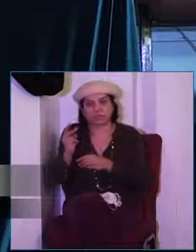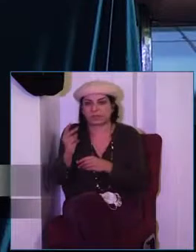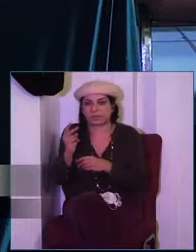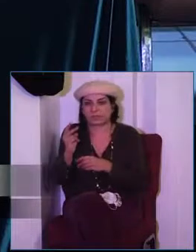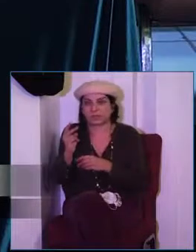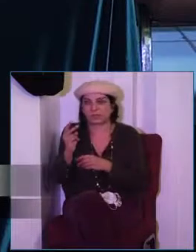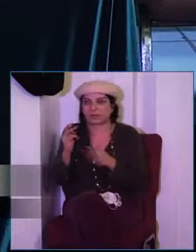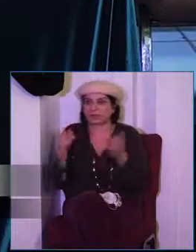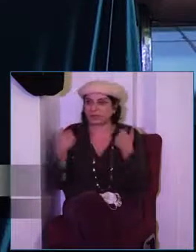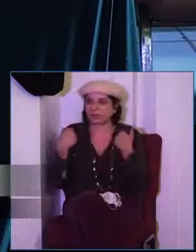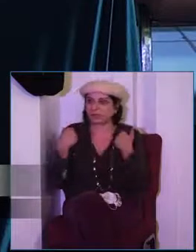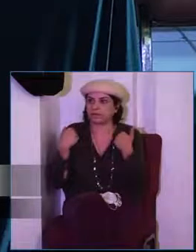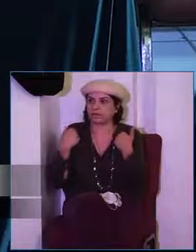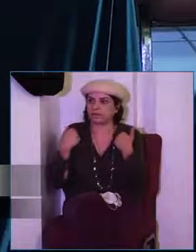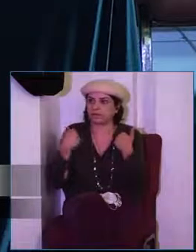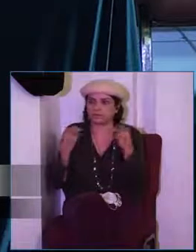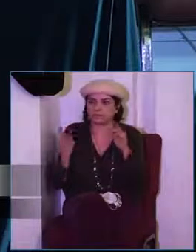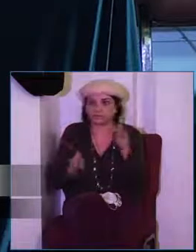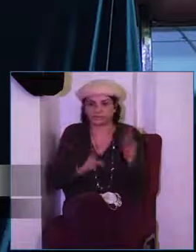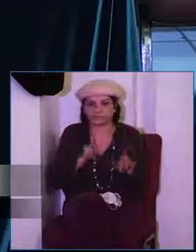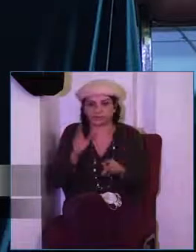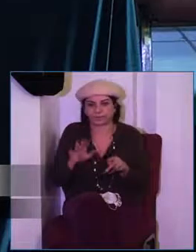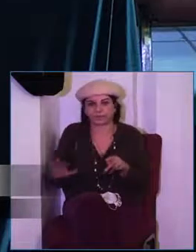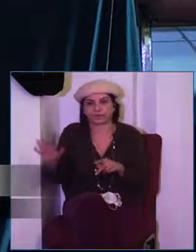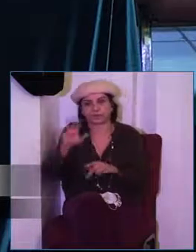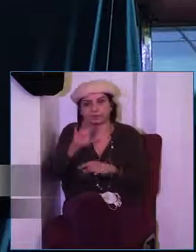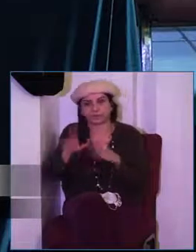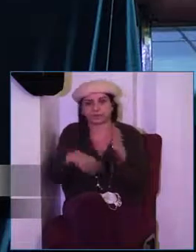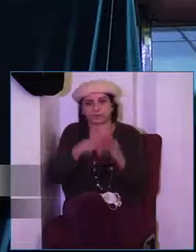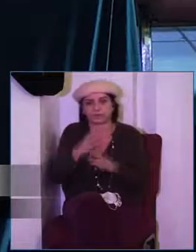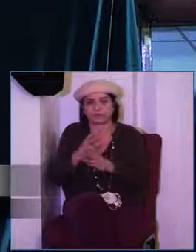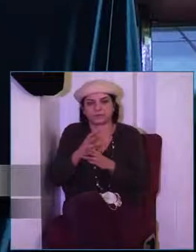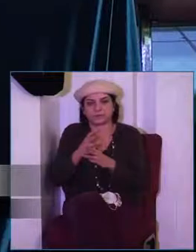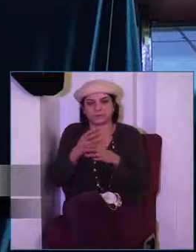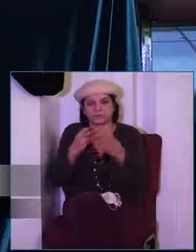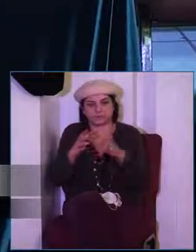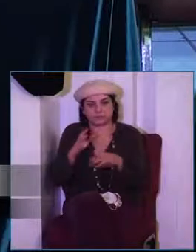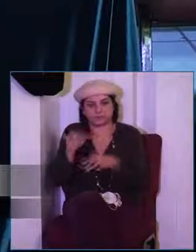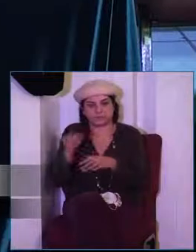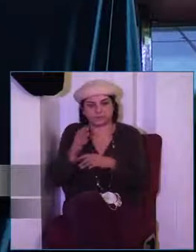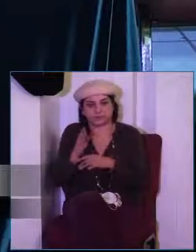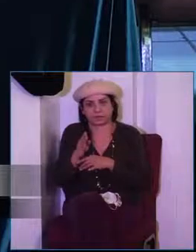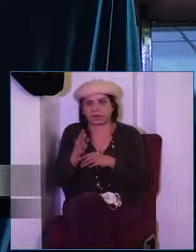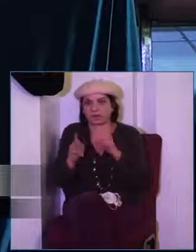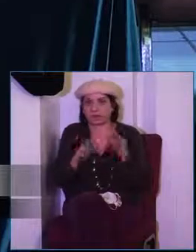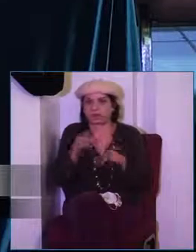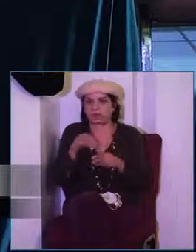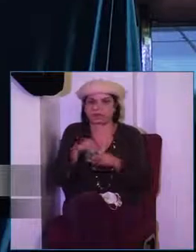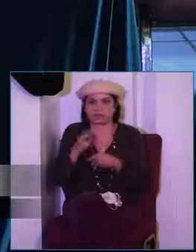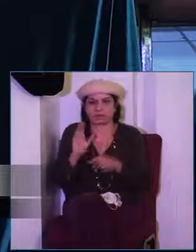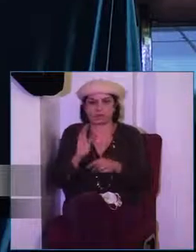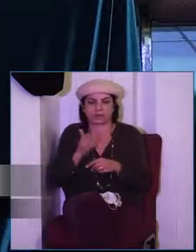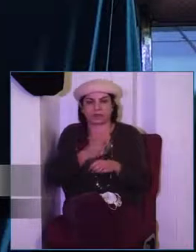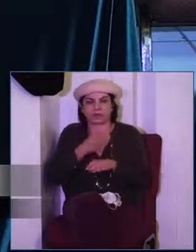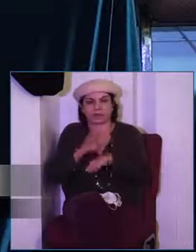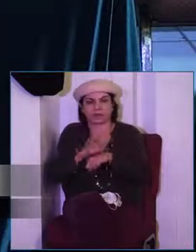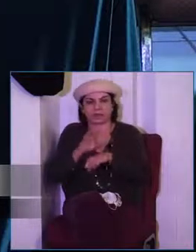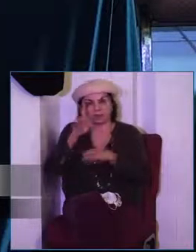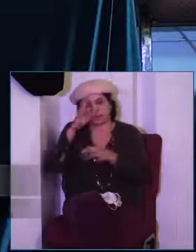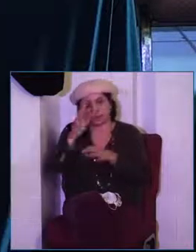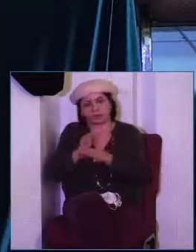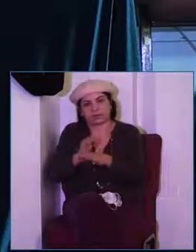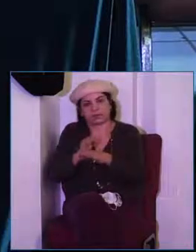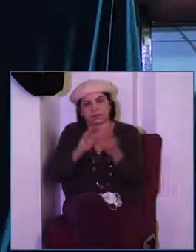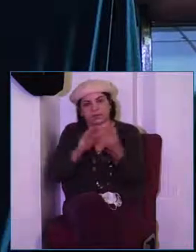We've had people all over the world that have lost their jobs, people in our own church, in our faith community here at